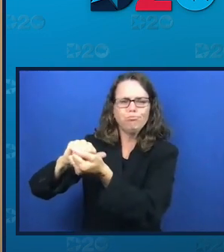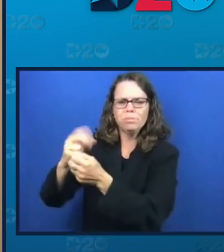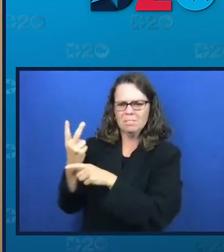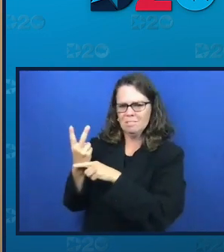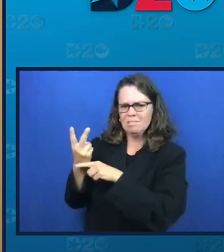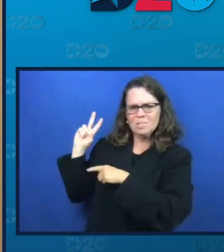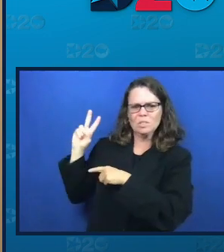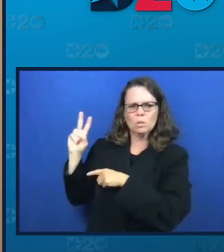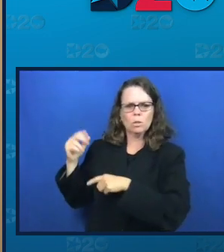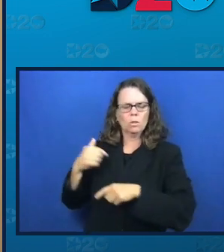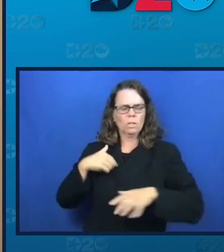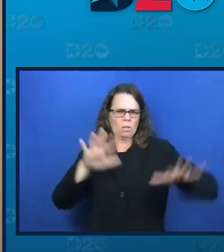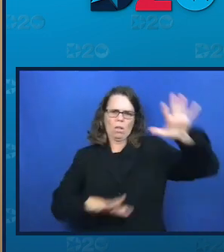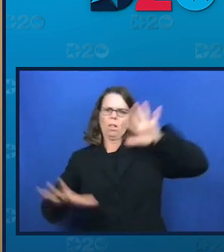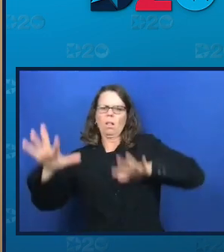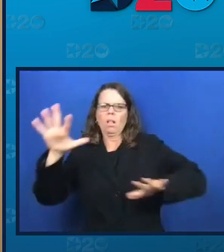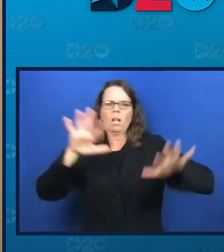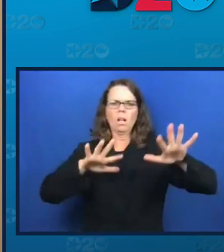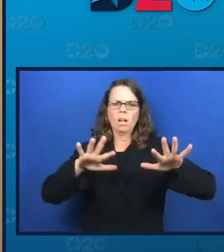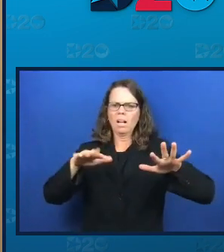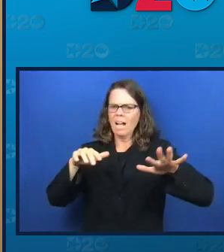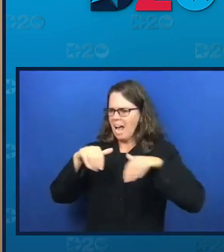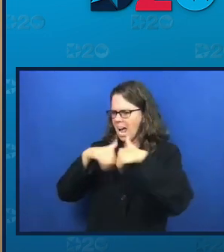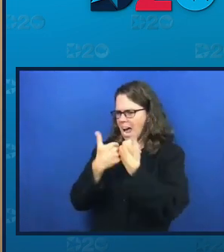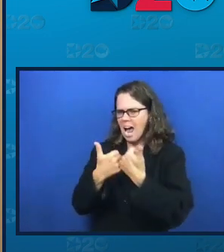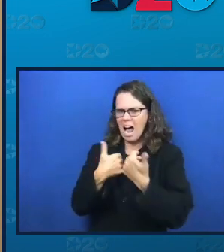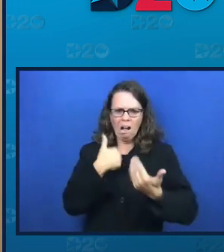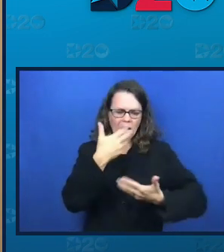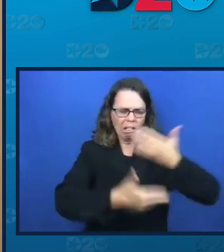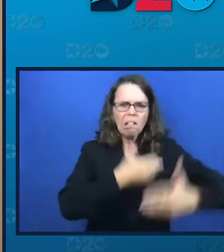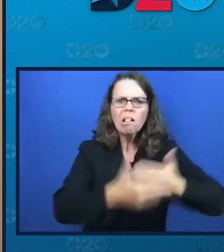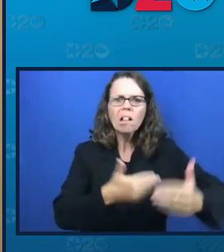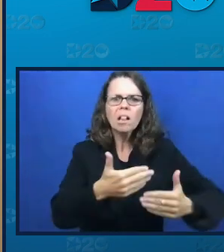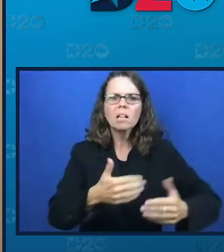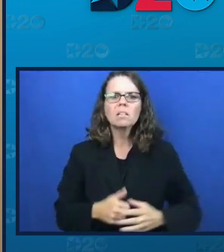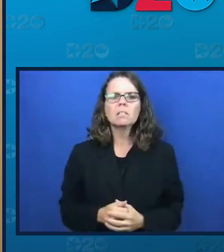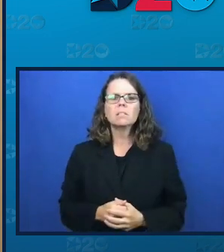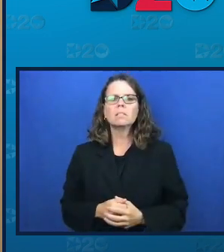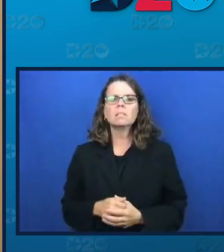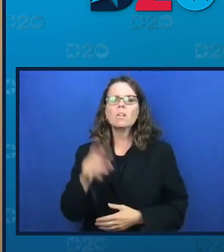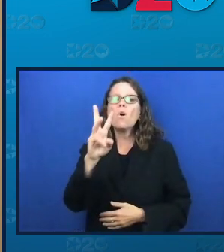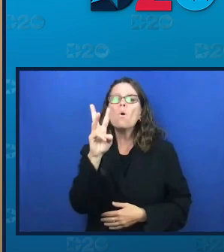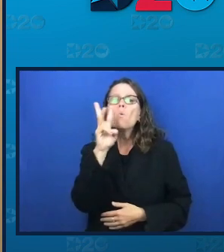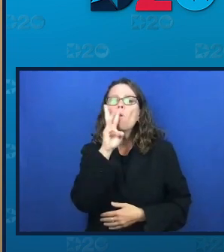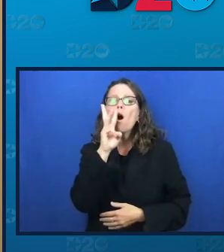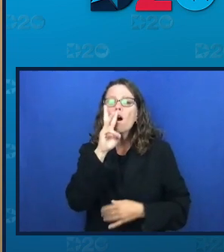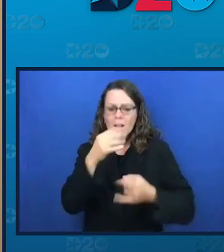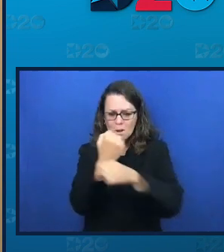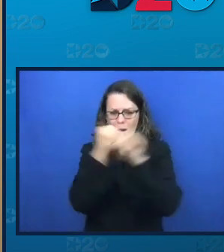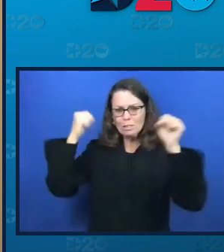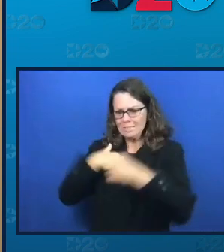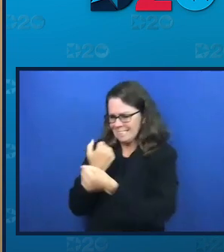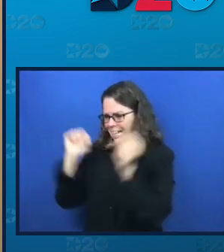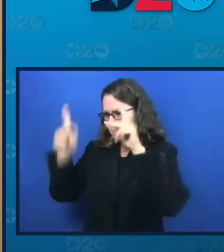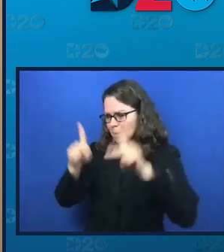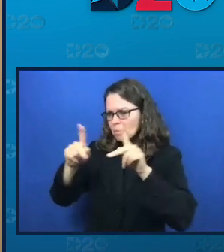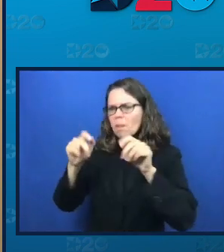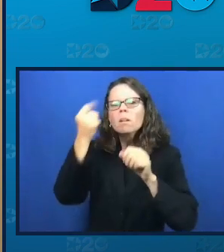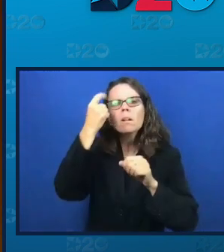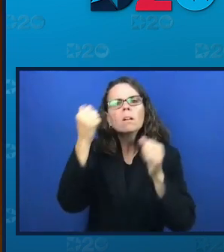doing, water rescues in with masks on, having to worry about COVID. It was